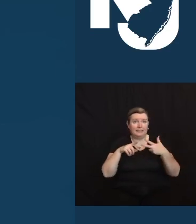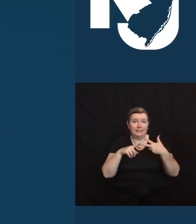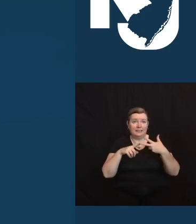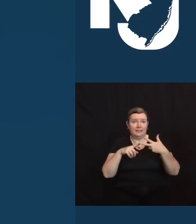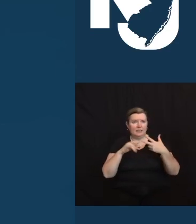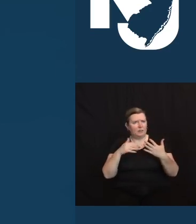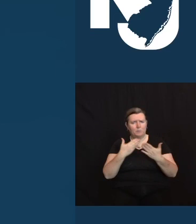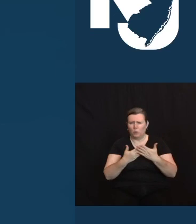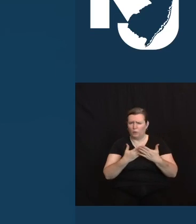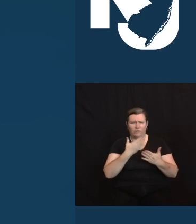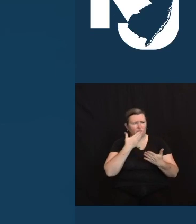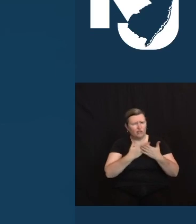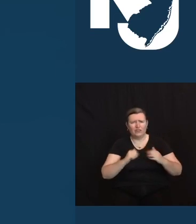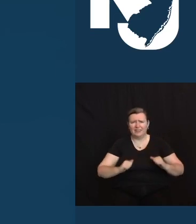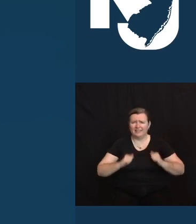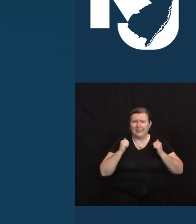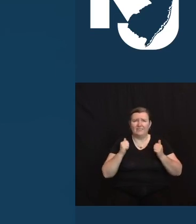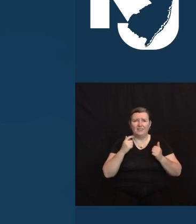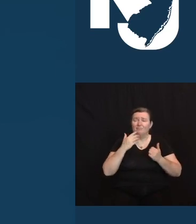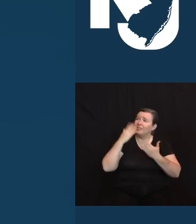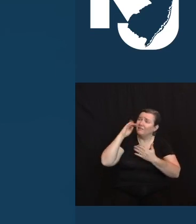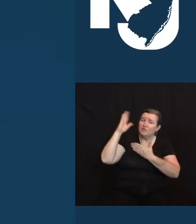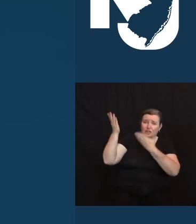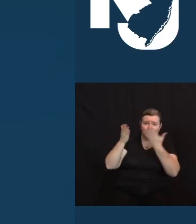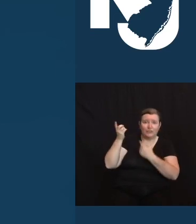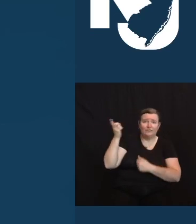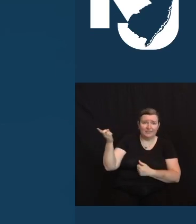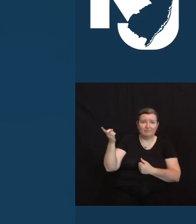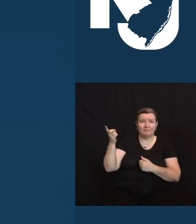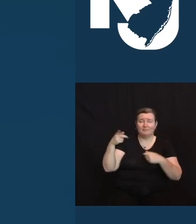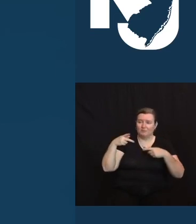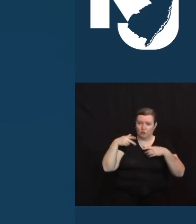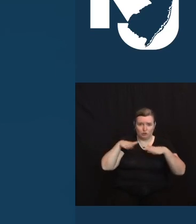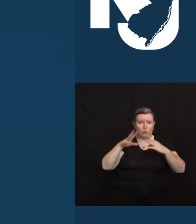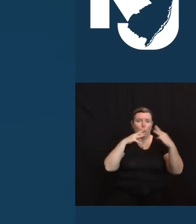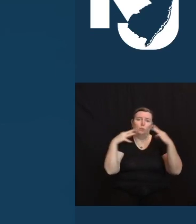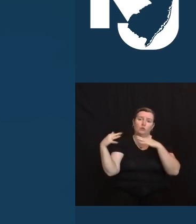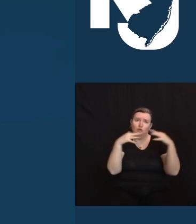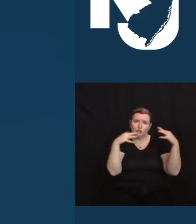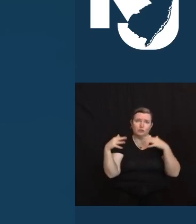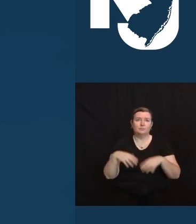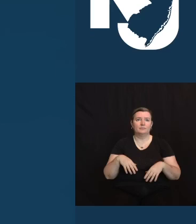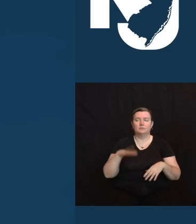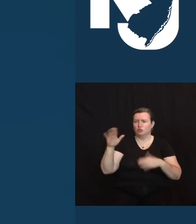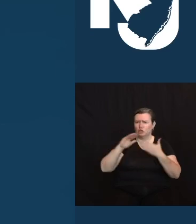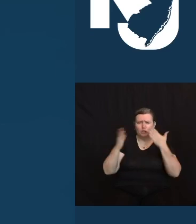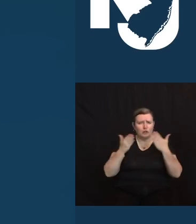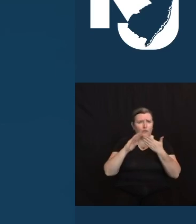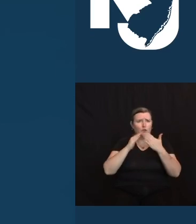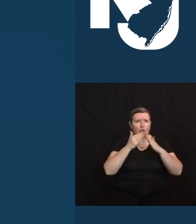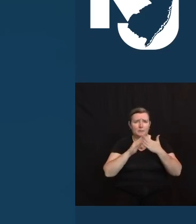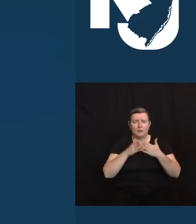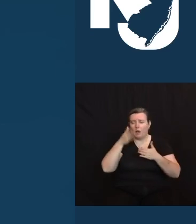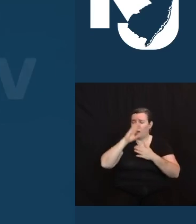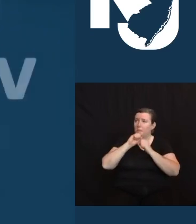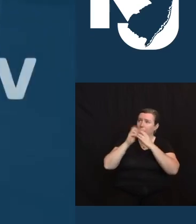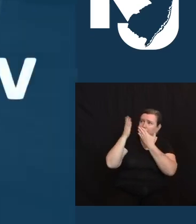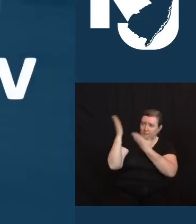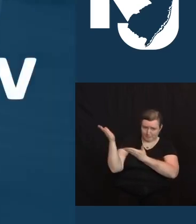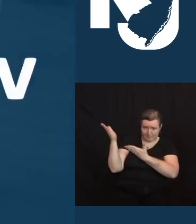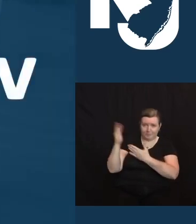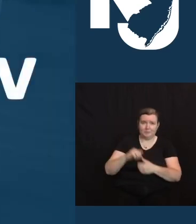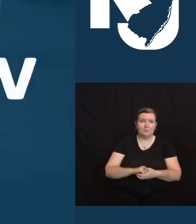thank Carlton for his service to our nation, his community, and God bless and watch over him. 3